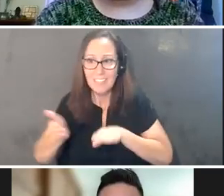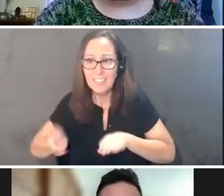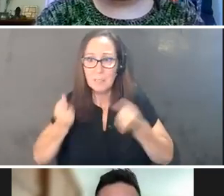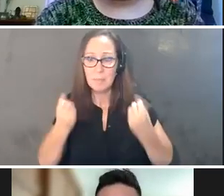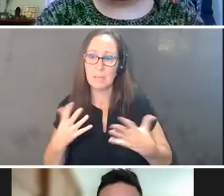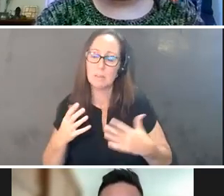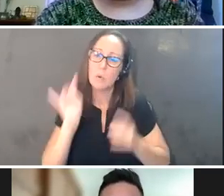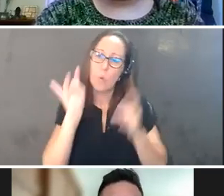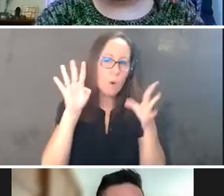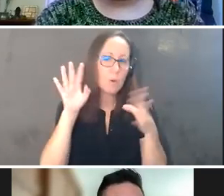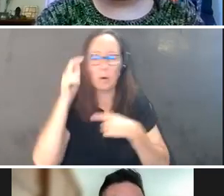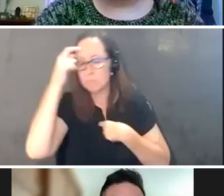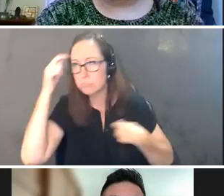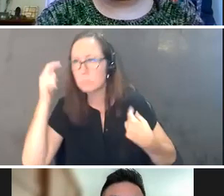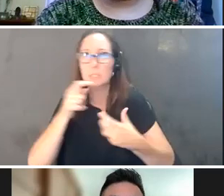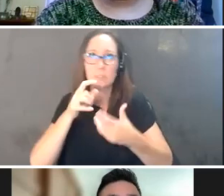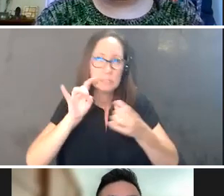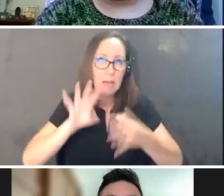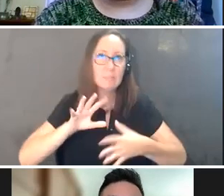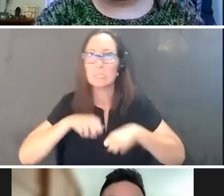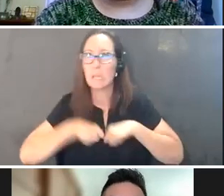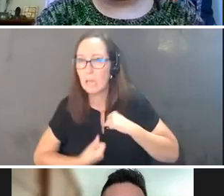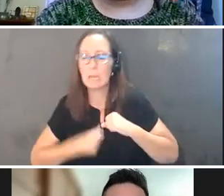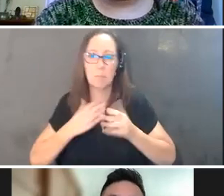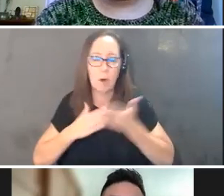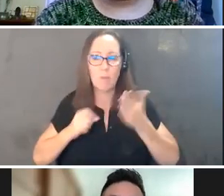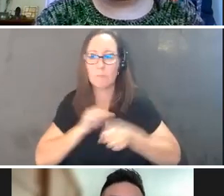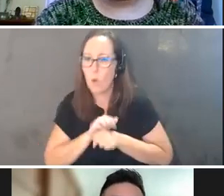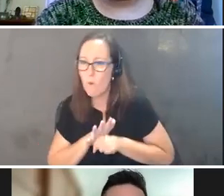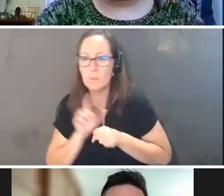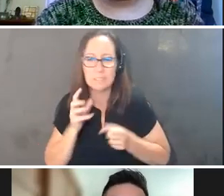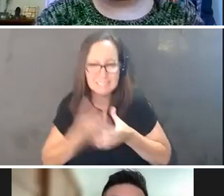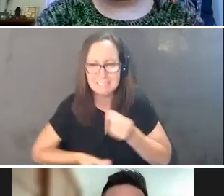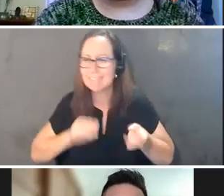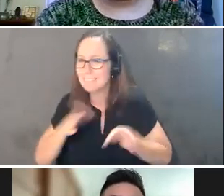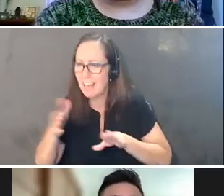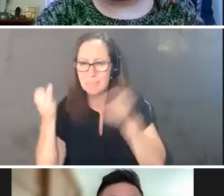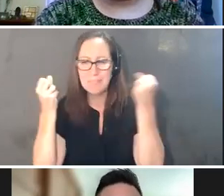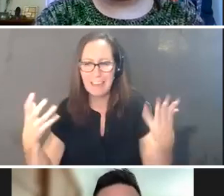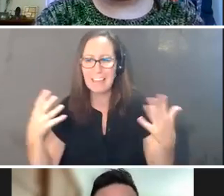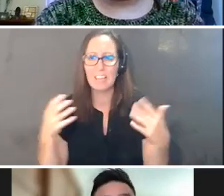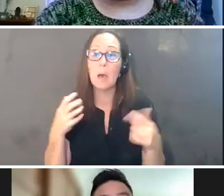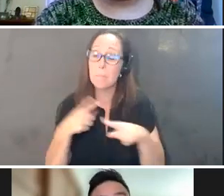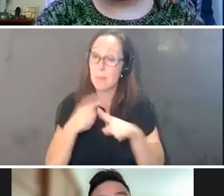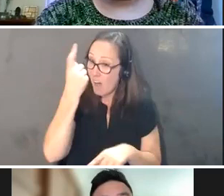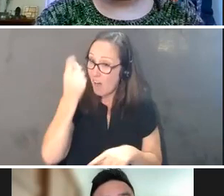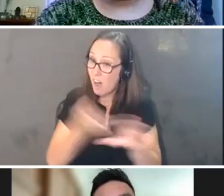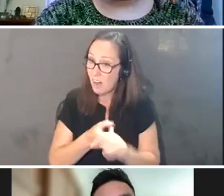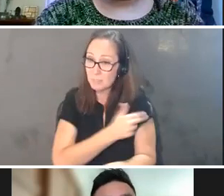most tragic, the most devastating consequence of COVID. But what I want people to realize is hospitalization is a